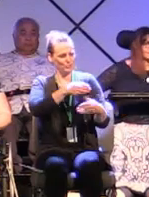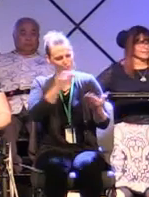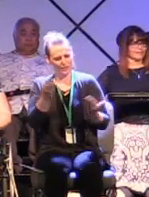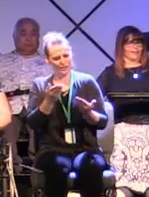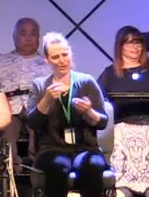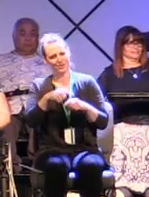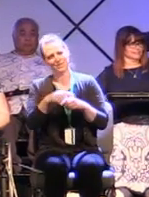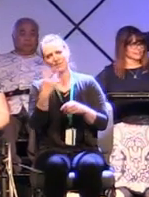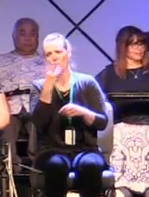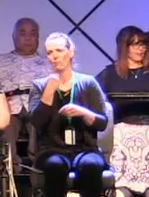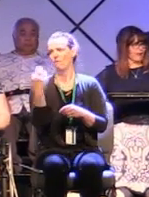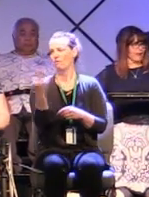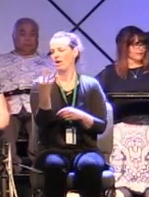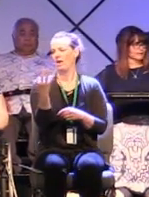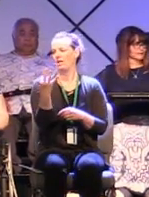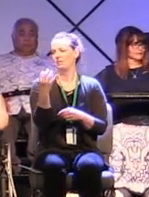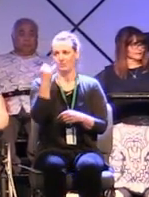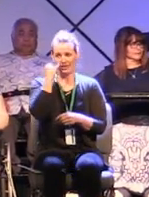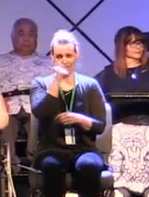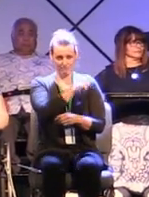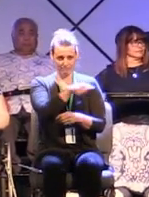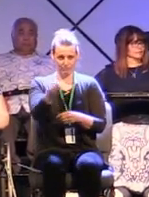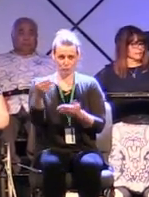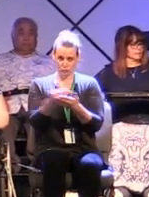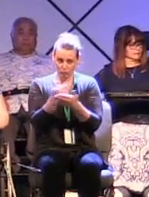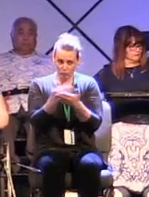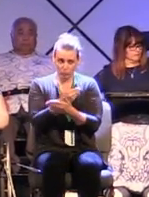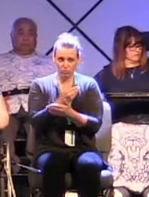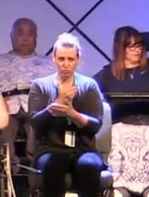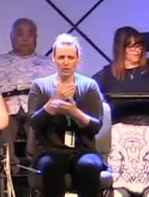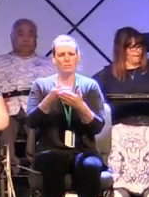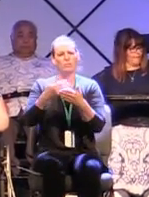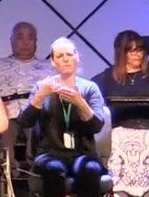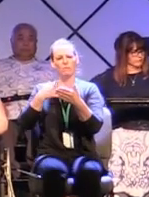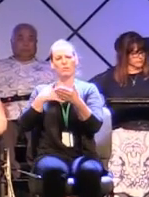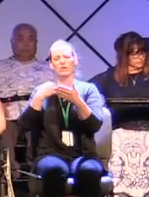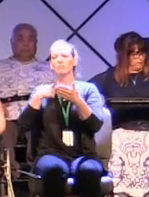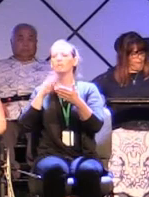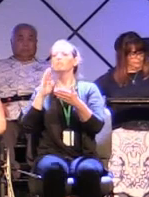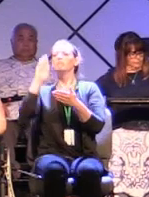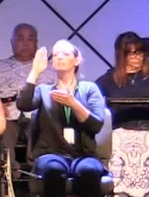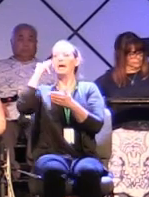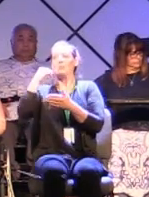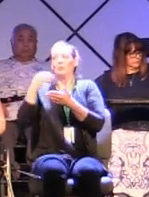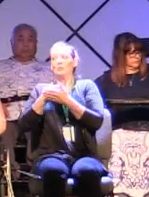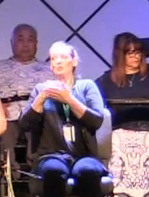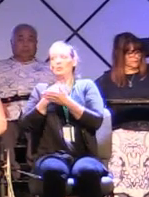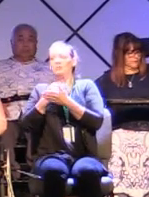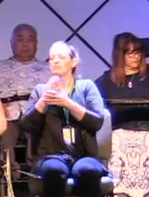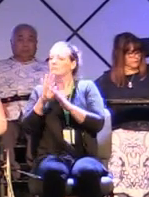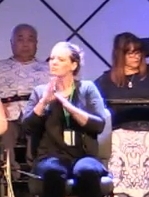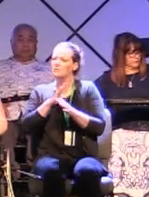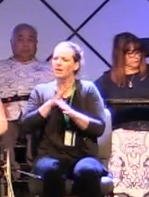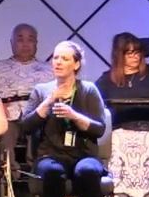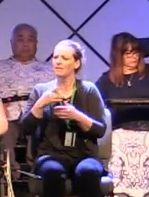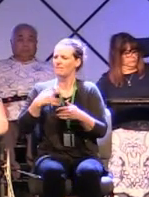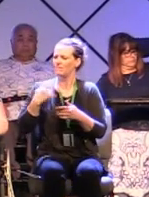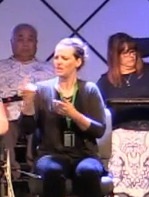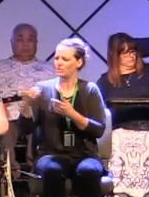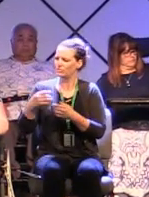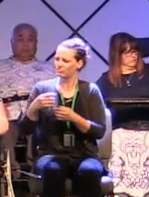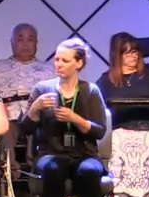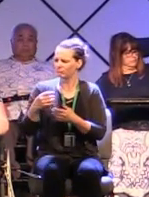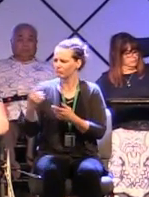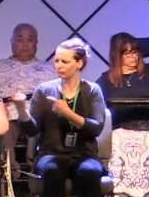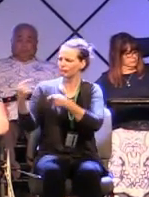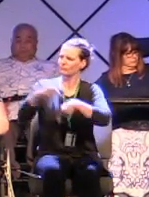Friday. If you're new, all those hands that went up earlier, please feel free to always come to our campus,